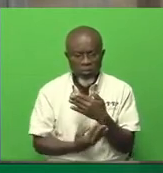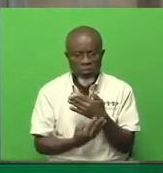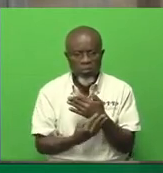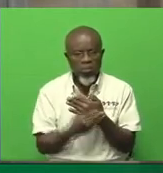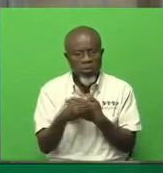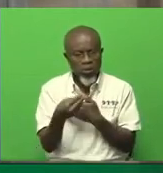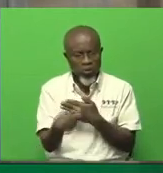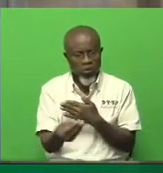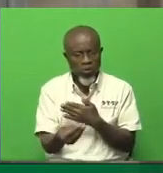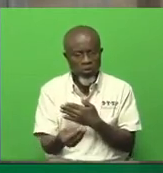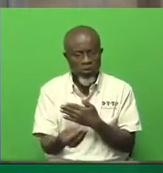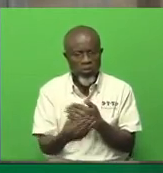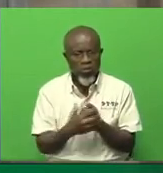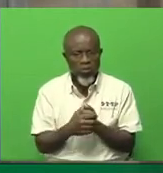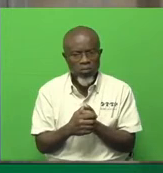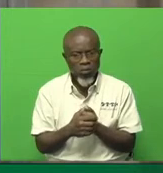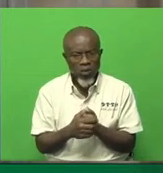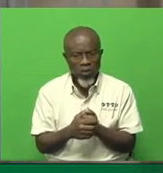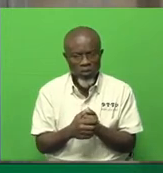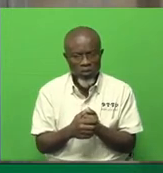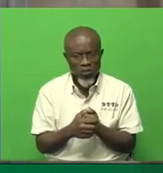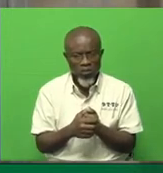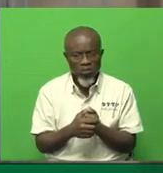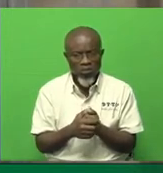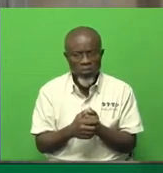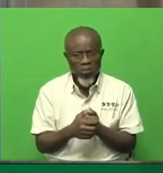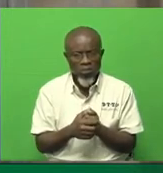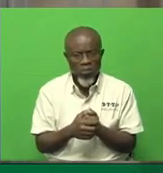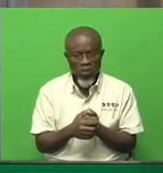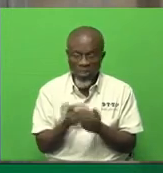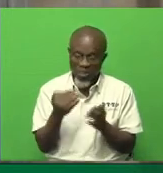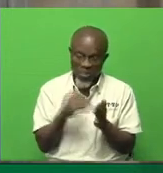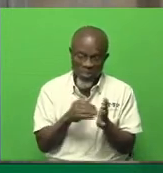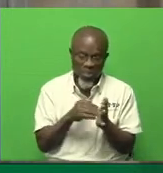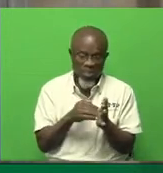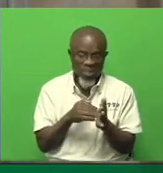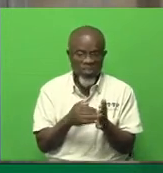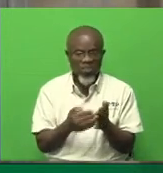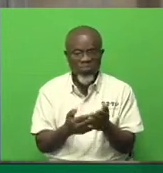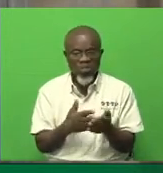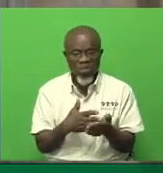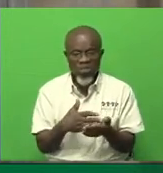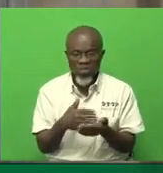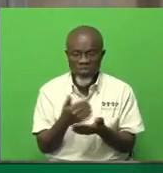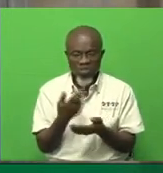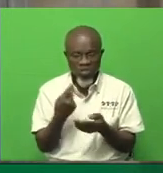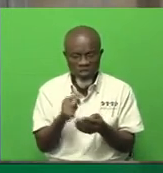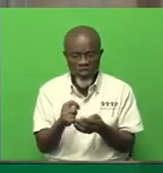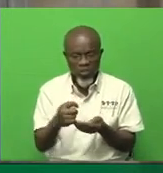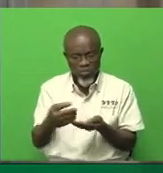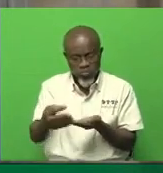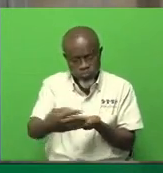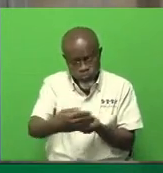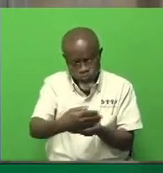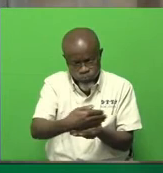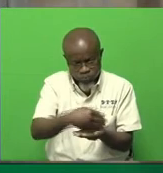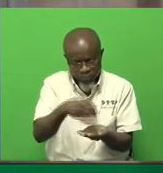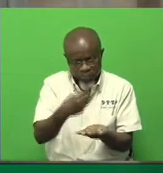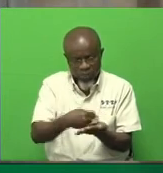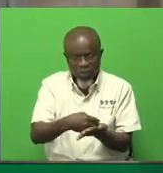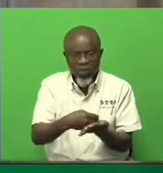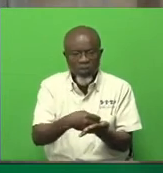and these parents have had to raise funds through barbecues and GoFundMe campaigns exactly the situation